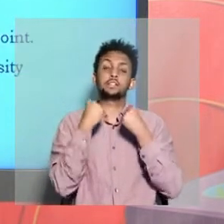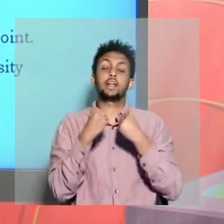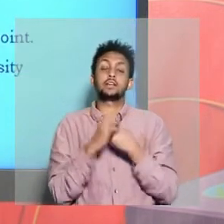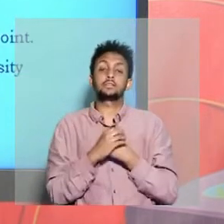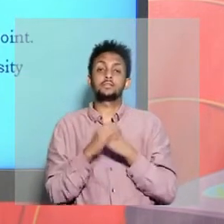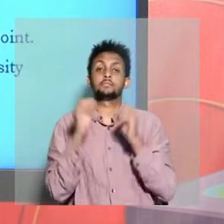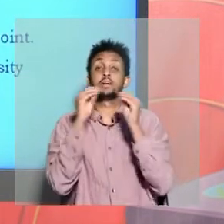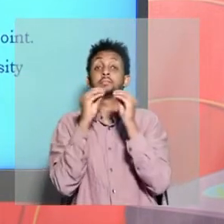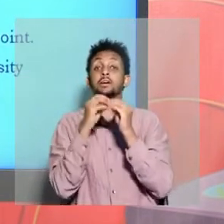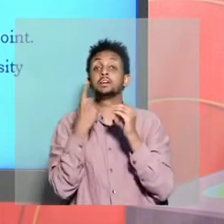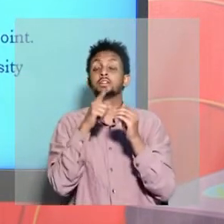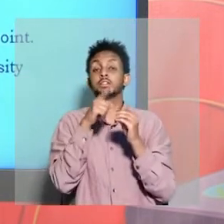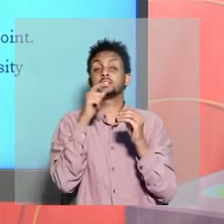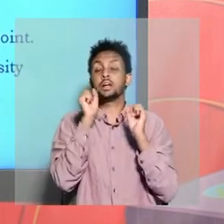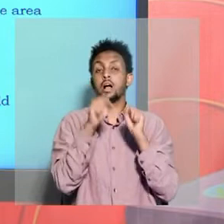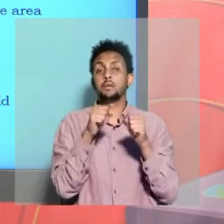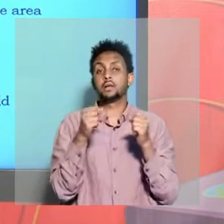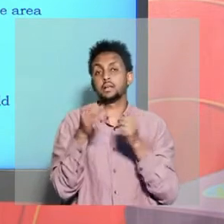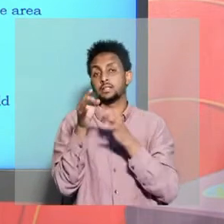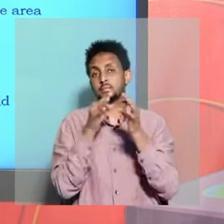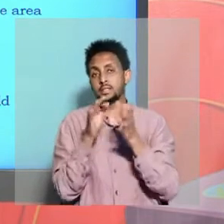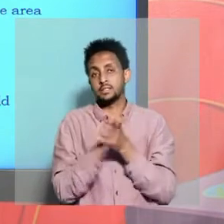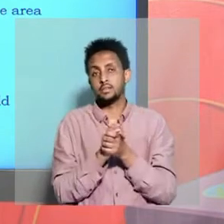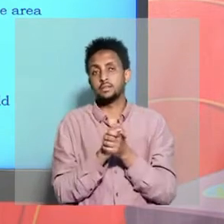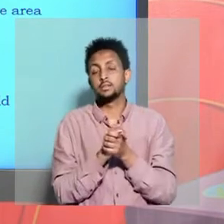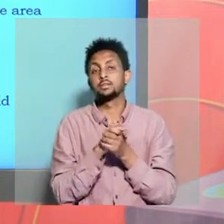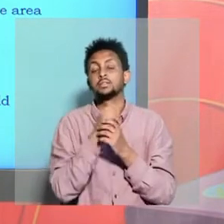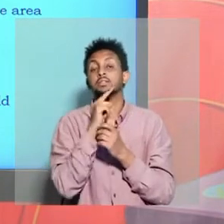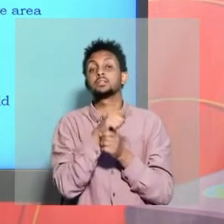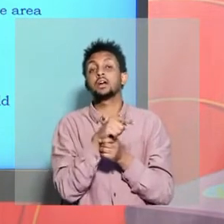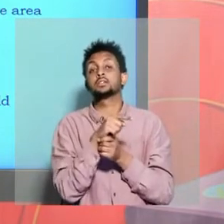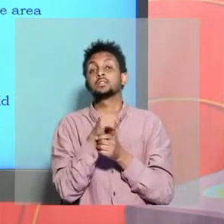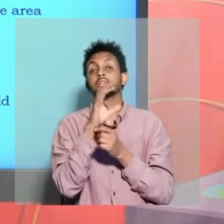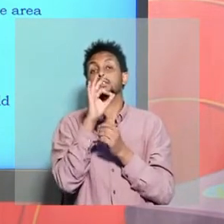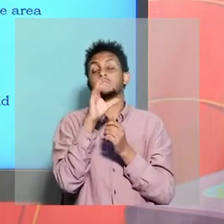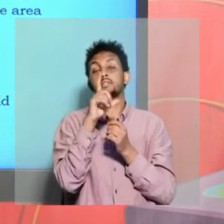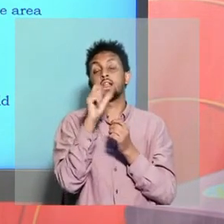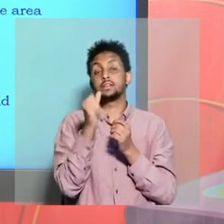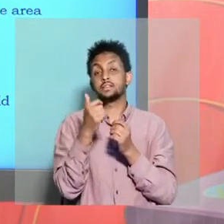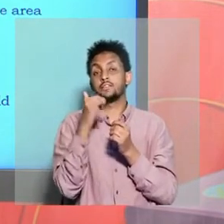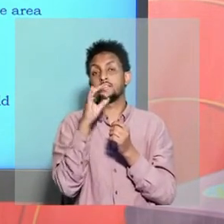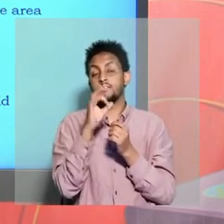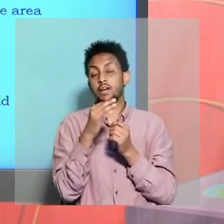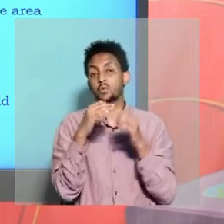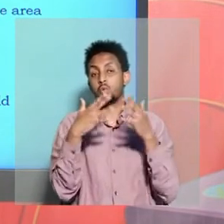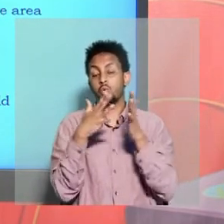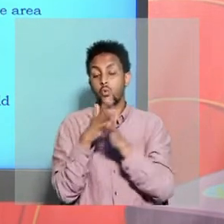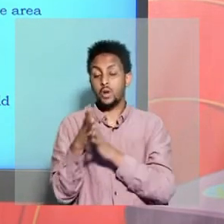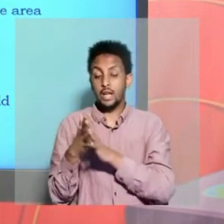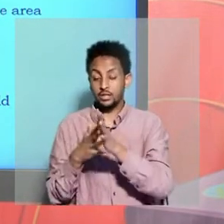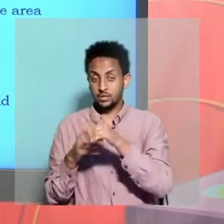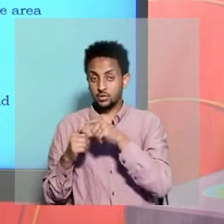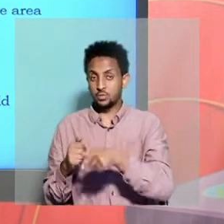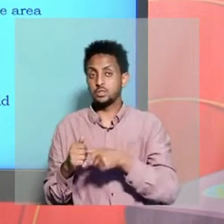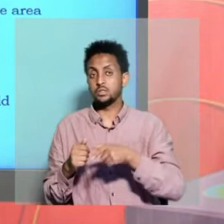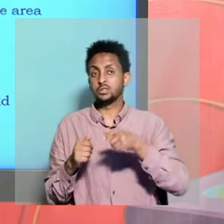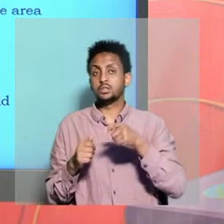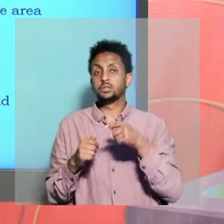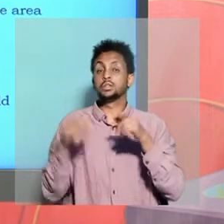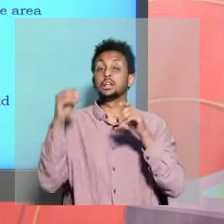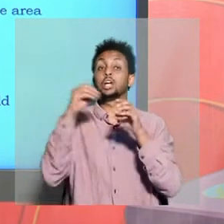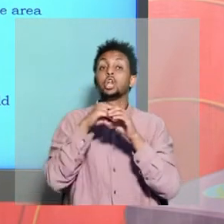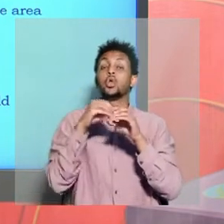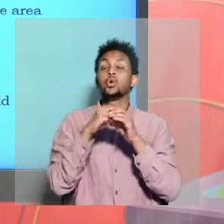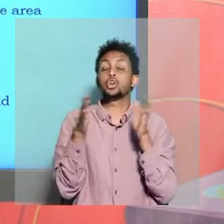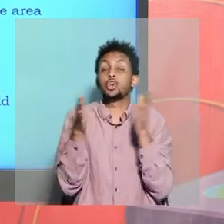And mathematically, it can be expressed that the flux phi is correlated with that of the